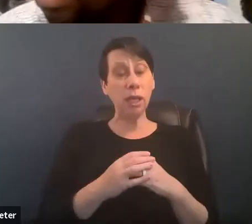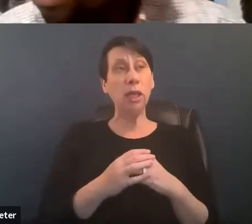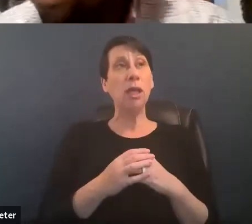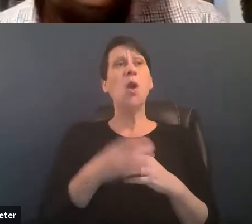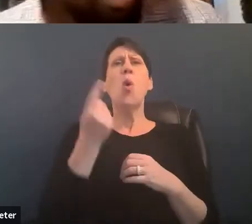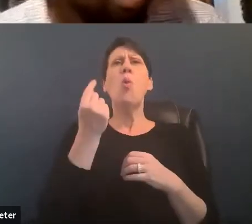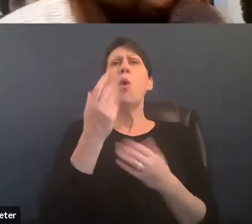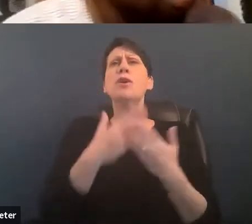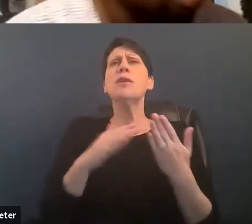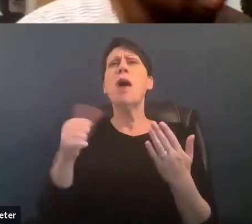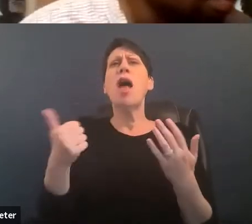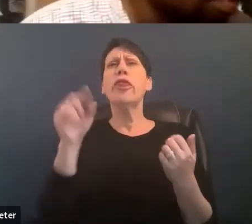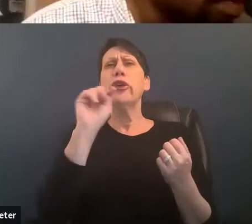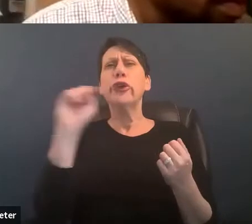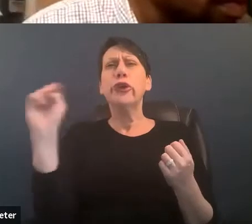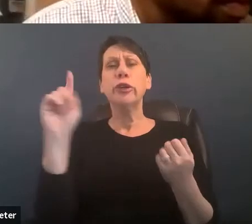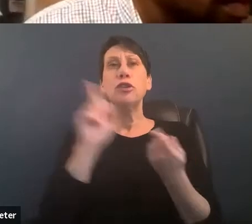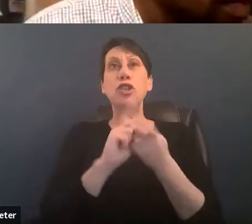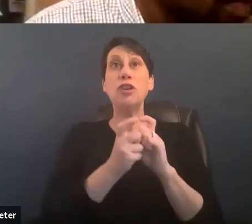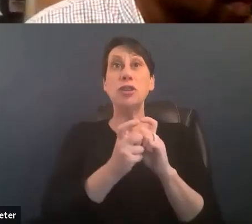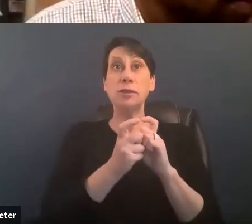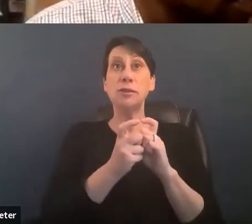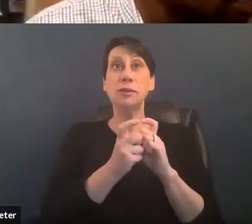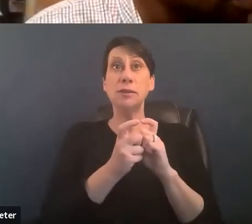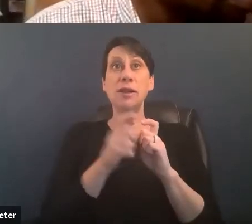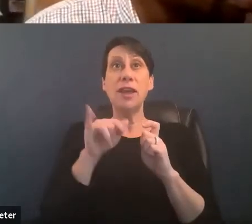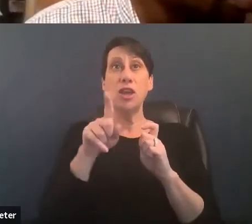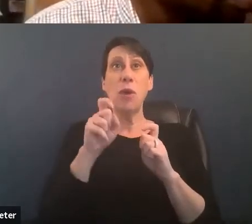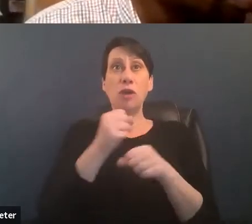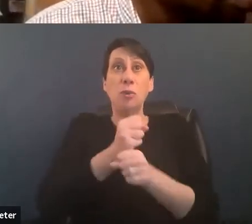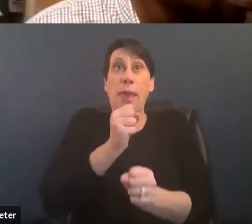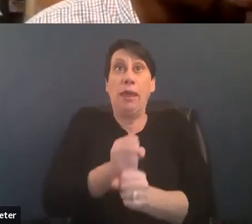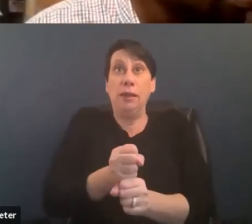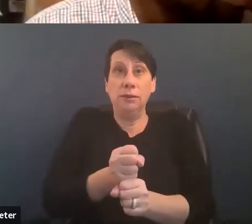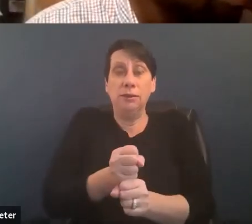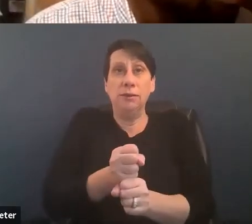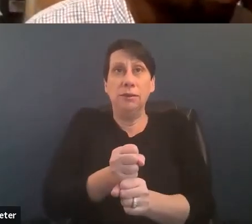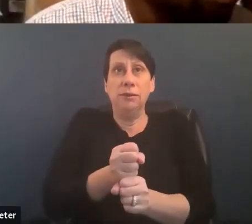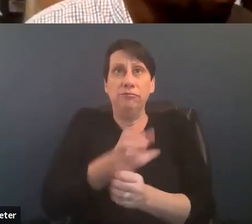of those other changes that you had to make?